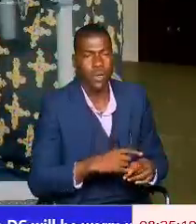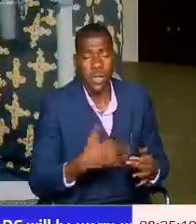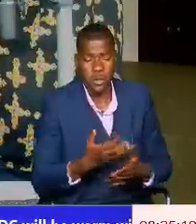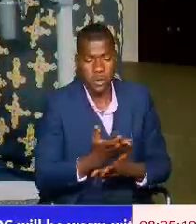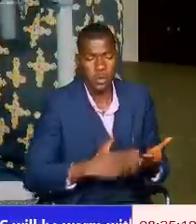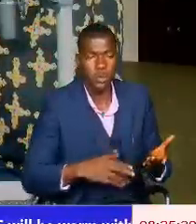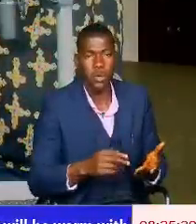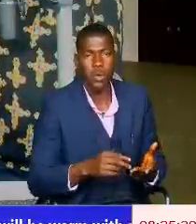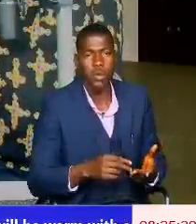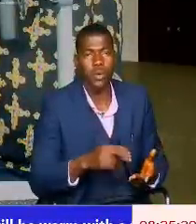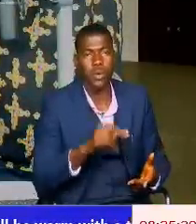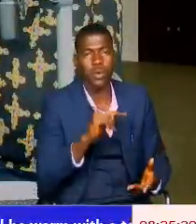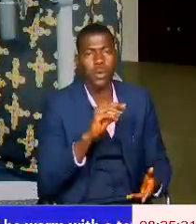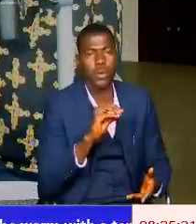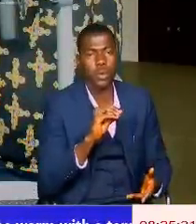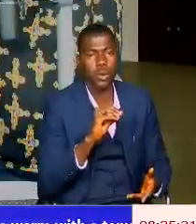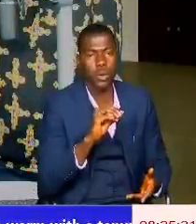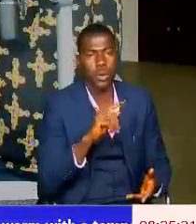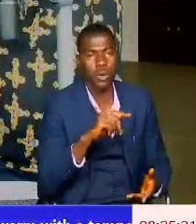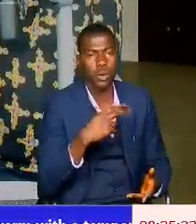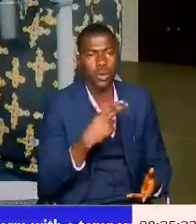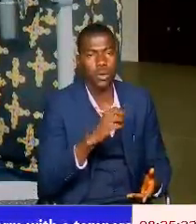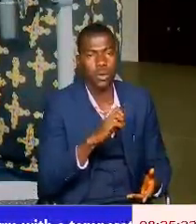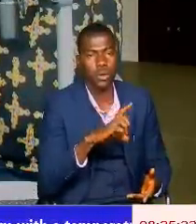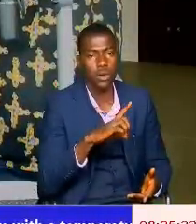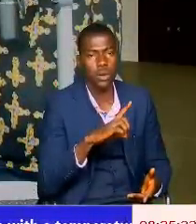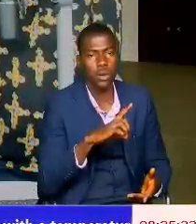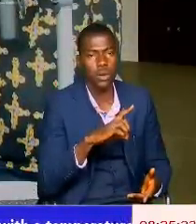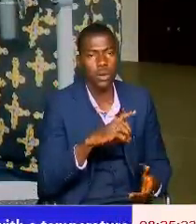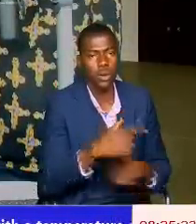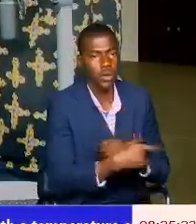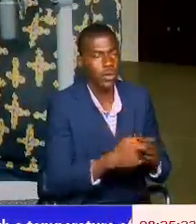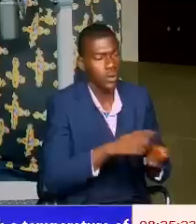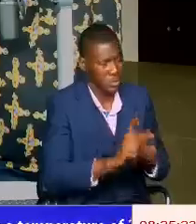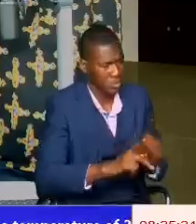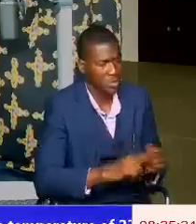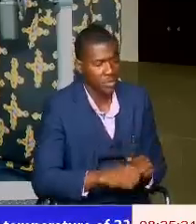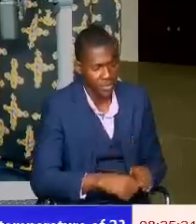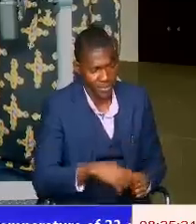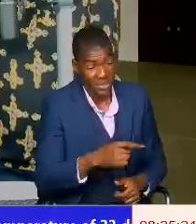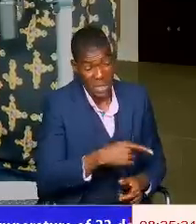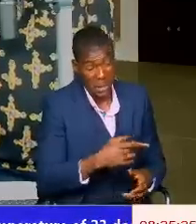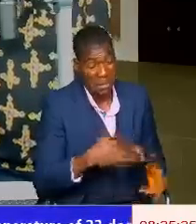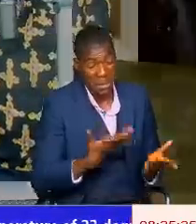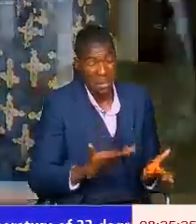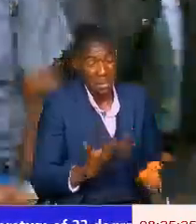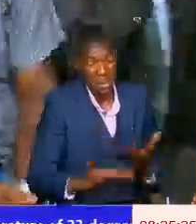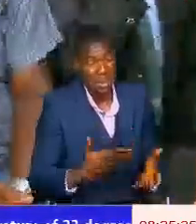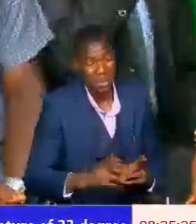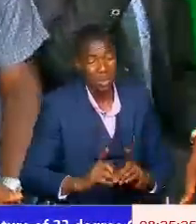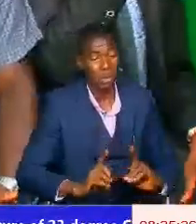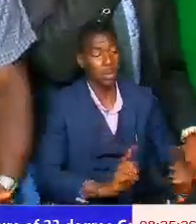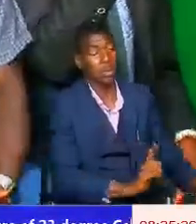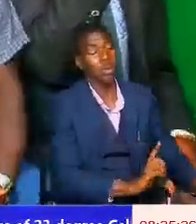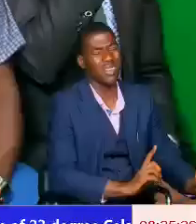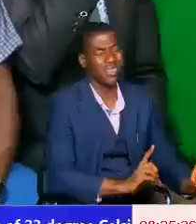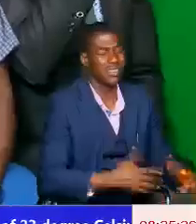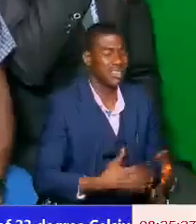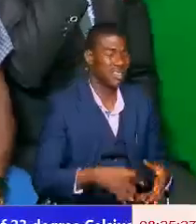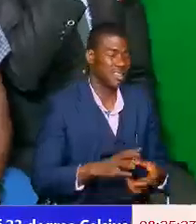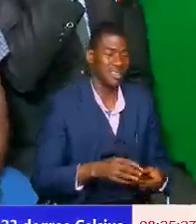go. They say, no mind that woman and do this break at the no beg, no mind them. You know, say some self now drag it, they drag them